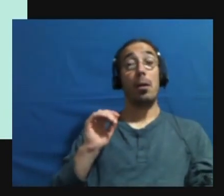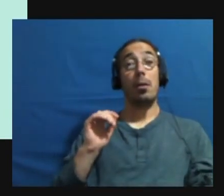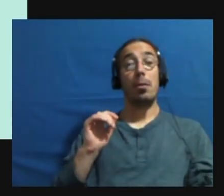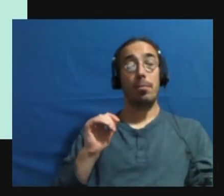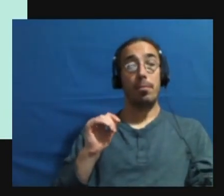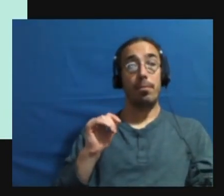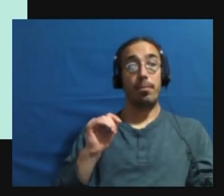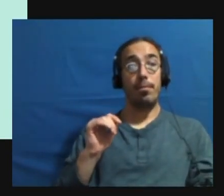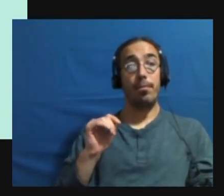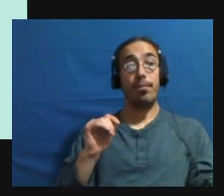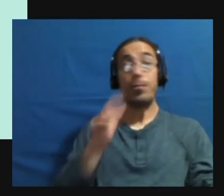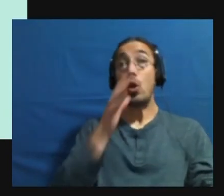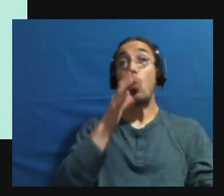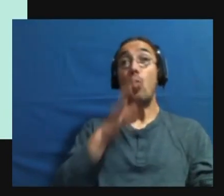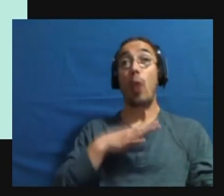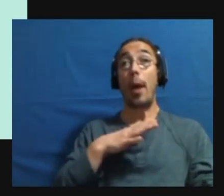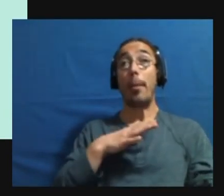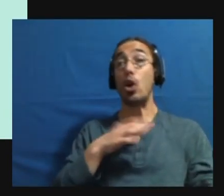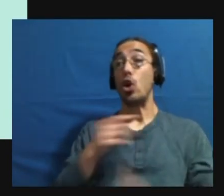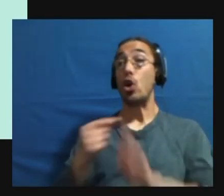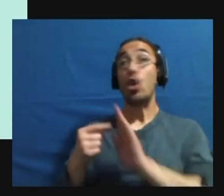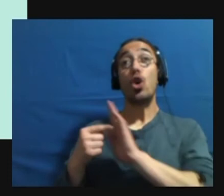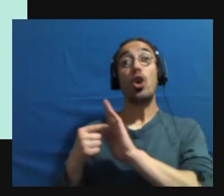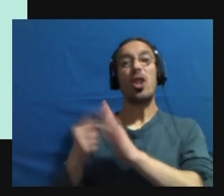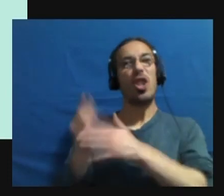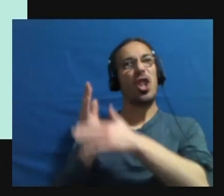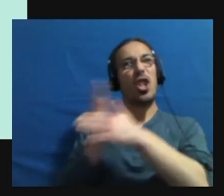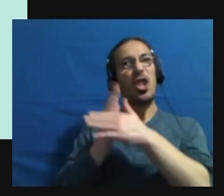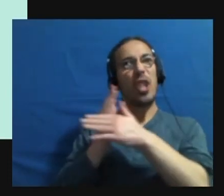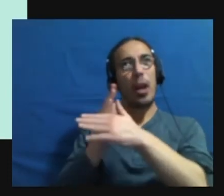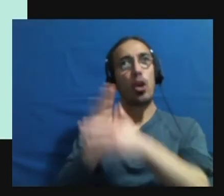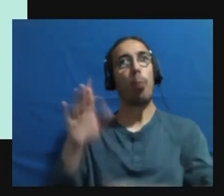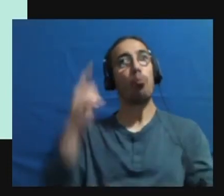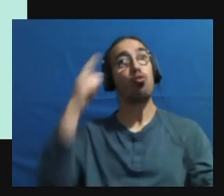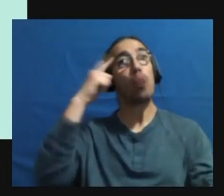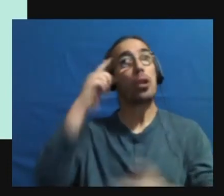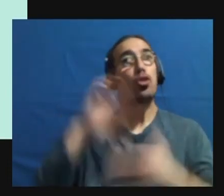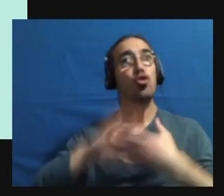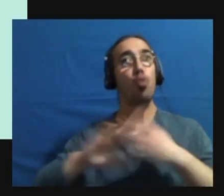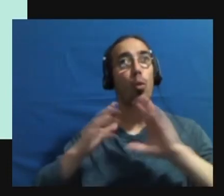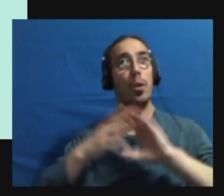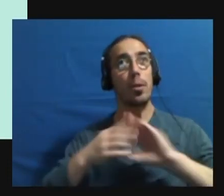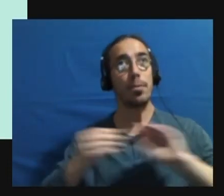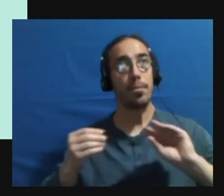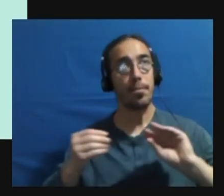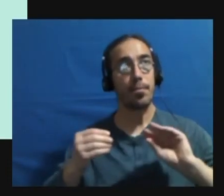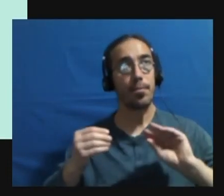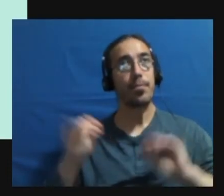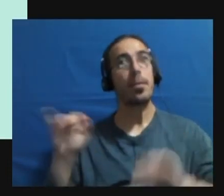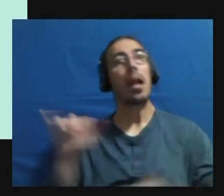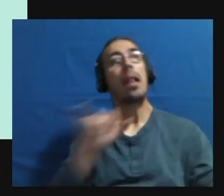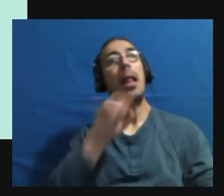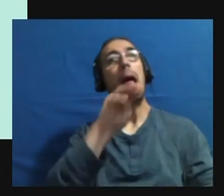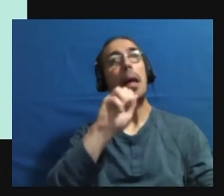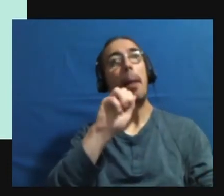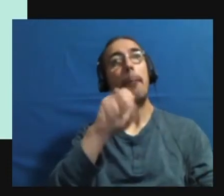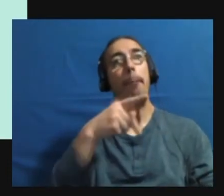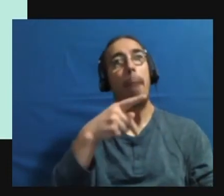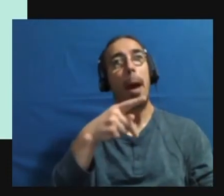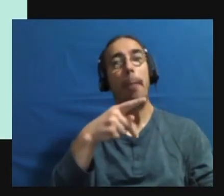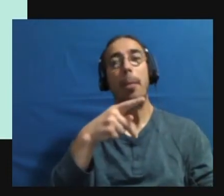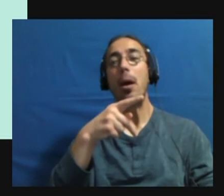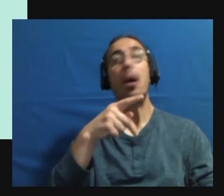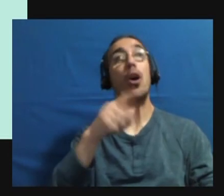this woman showed me her brain story that is like mapping your sensory profile